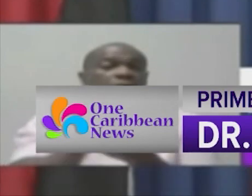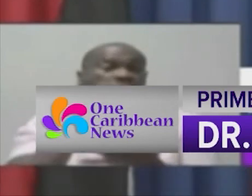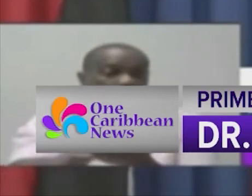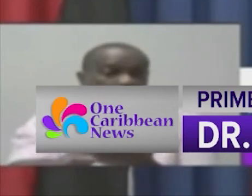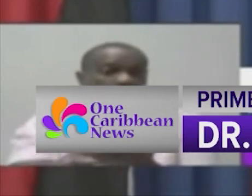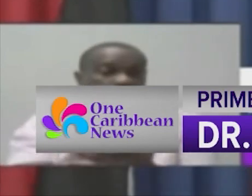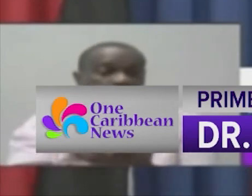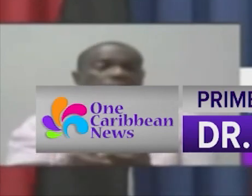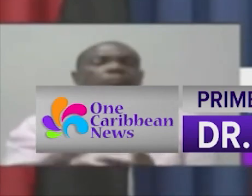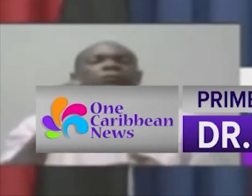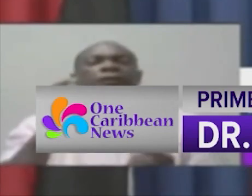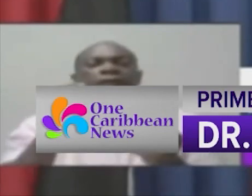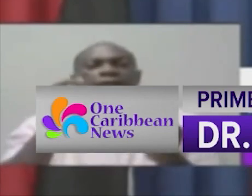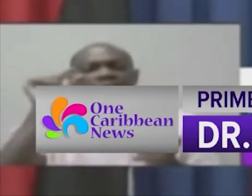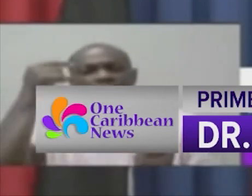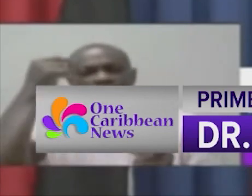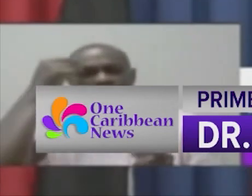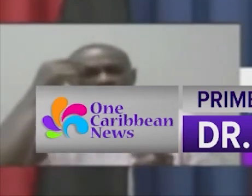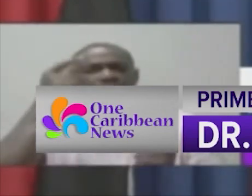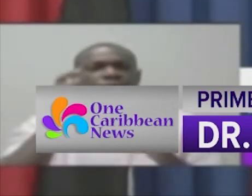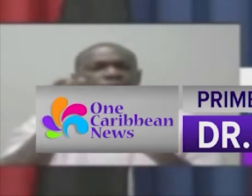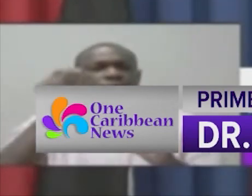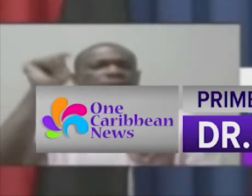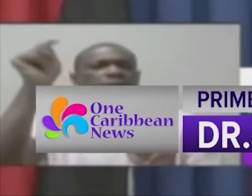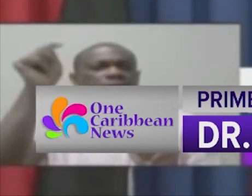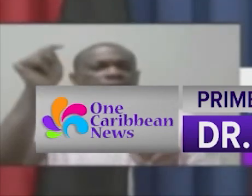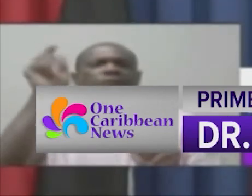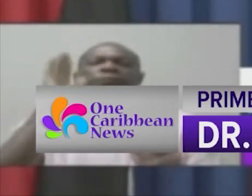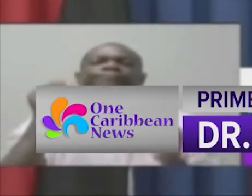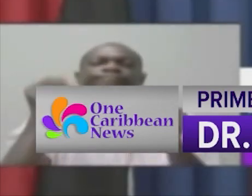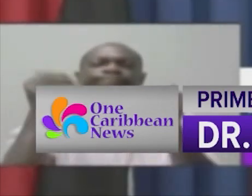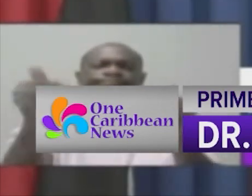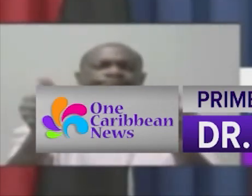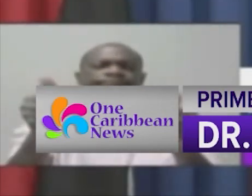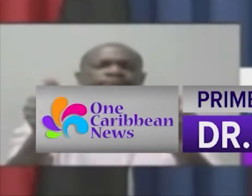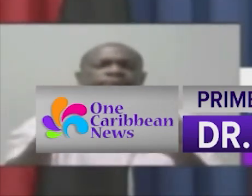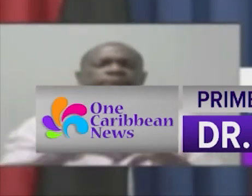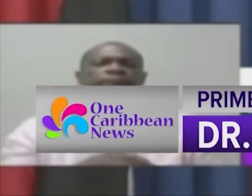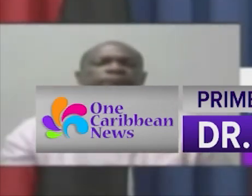weather in which it came to us and so on, the government policy is very clear.